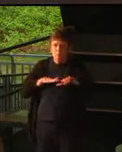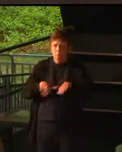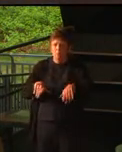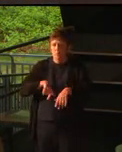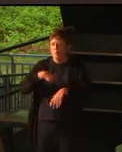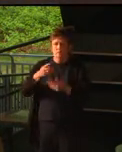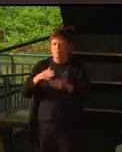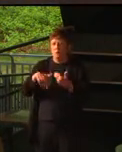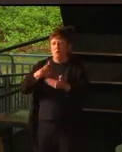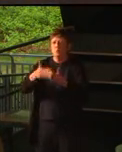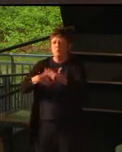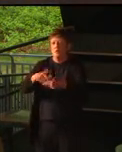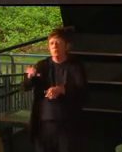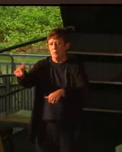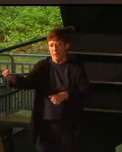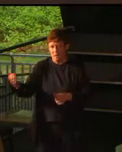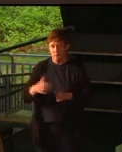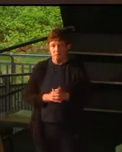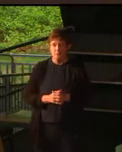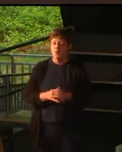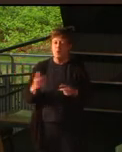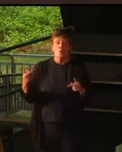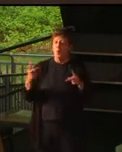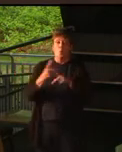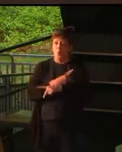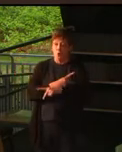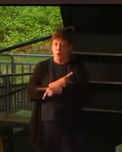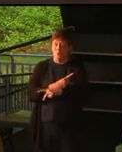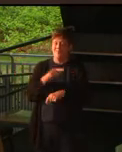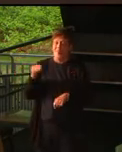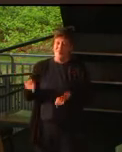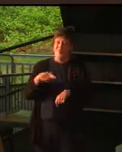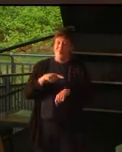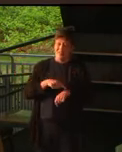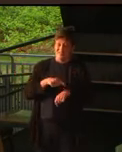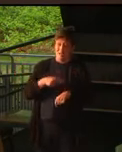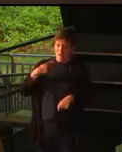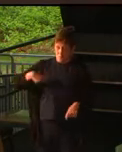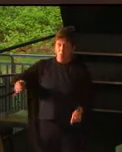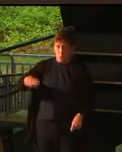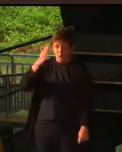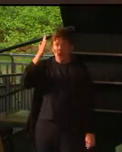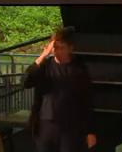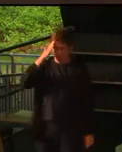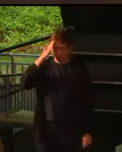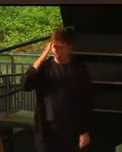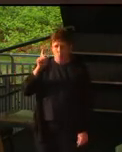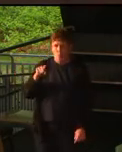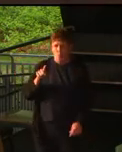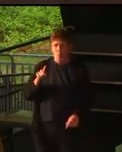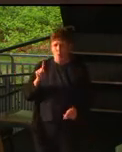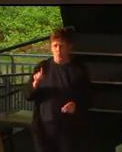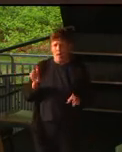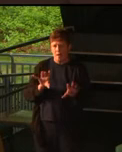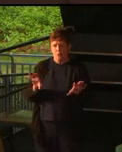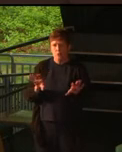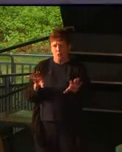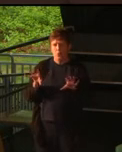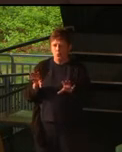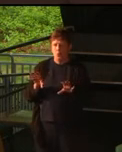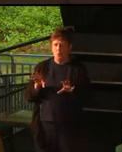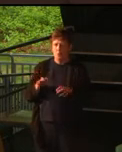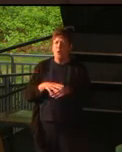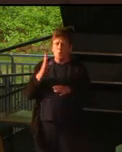And the worst news is that this time, we all know what it takes. We know